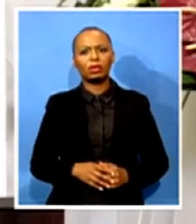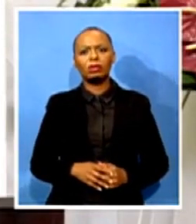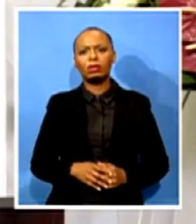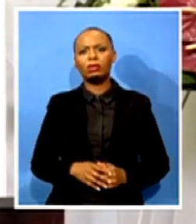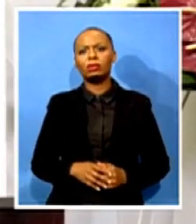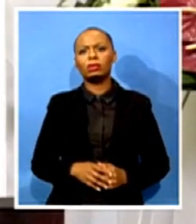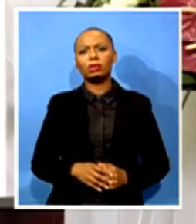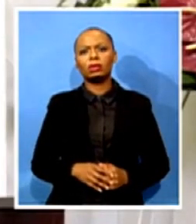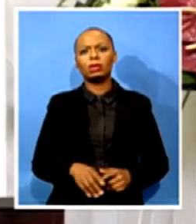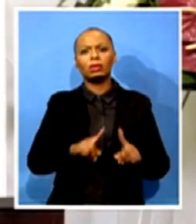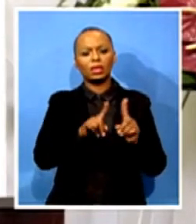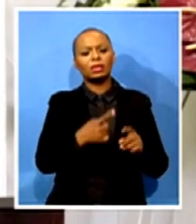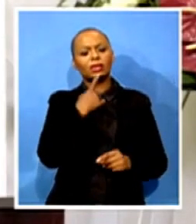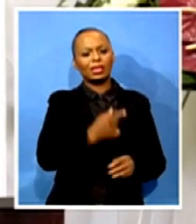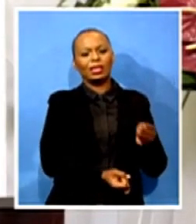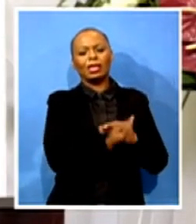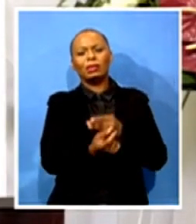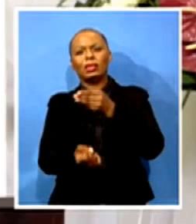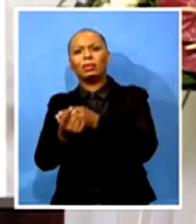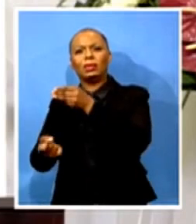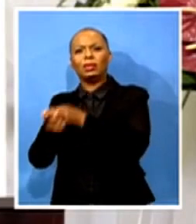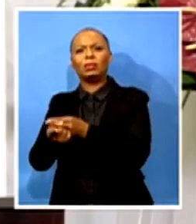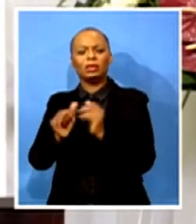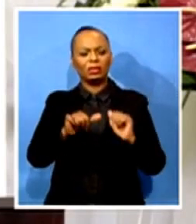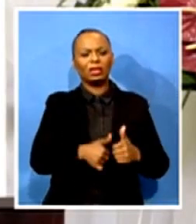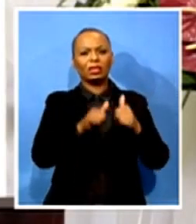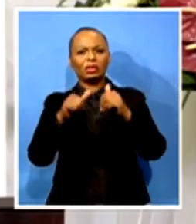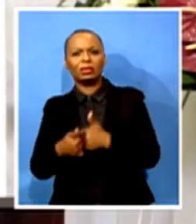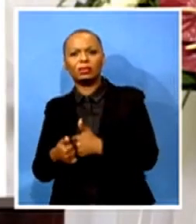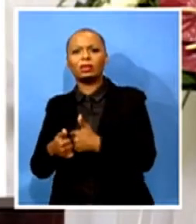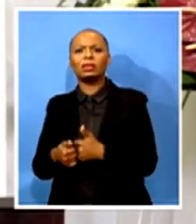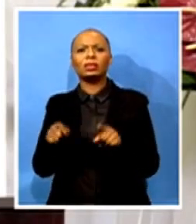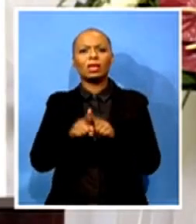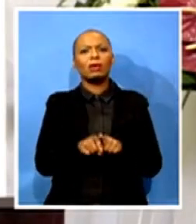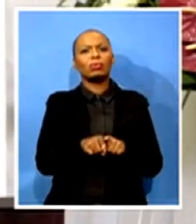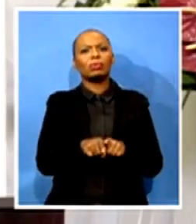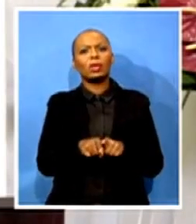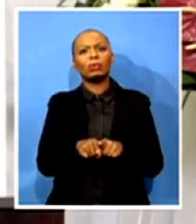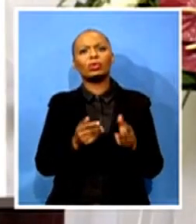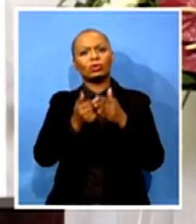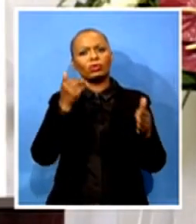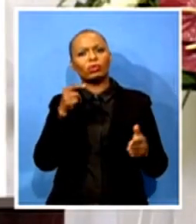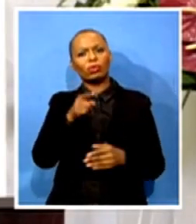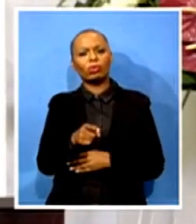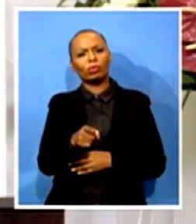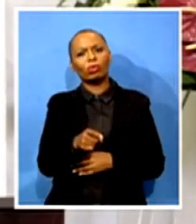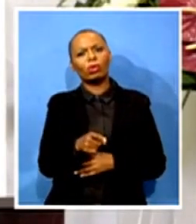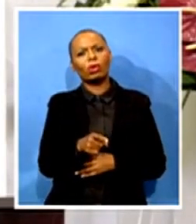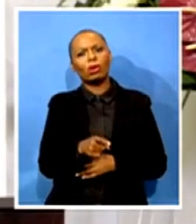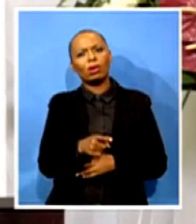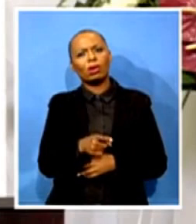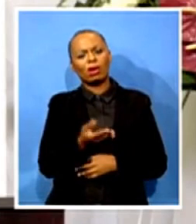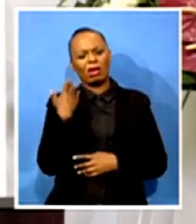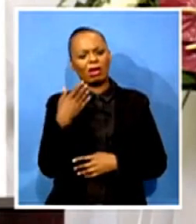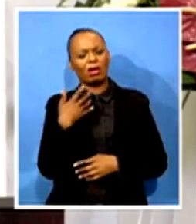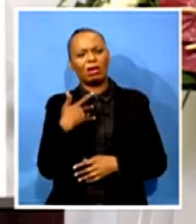endleleni emakhayeni. There were these nurses zaqala ezazisavakashela amakhaya. Lawo